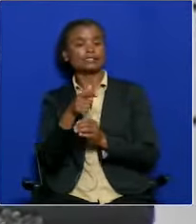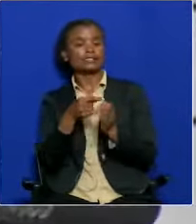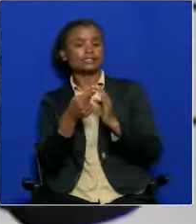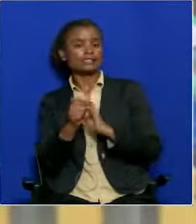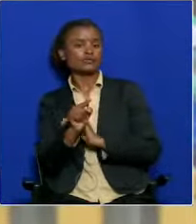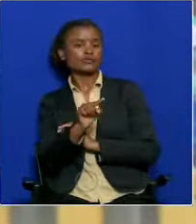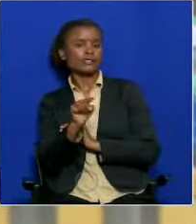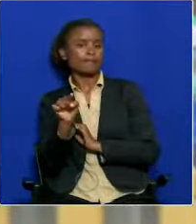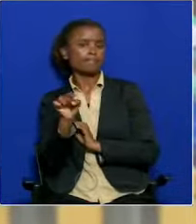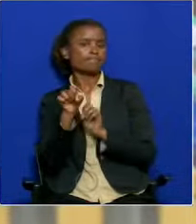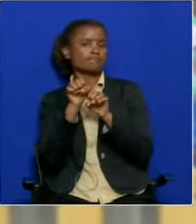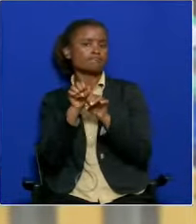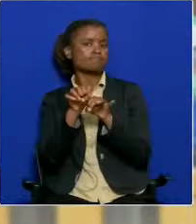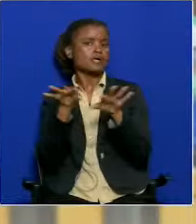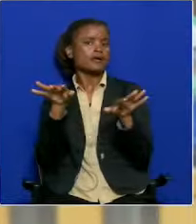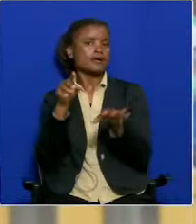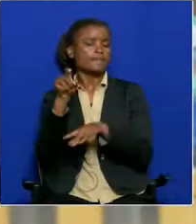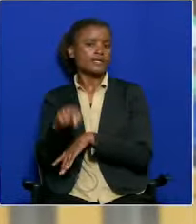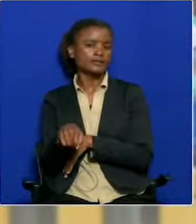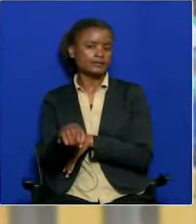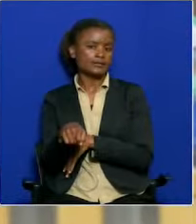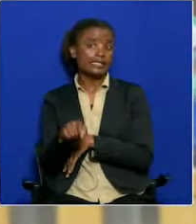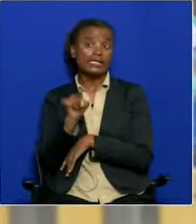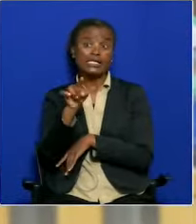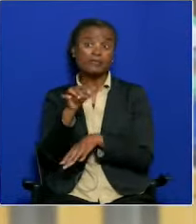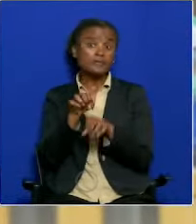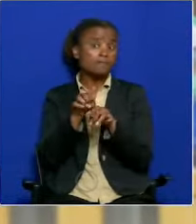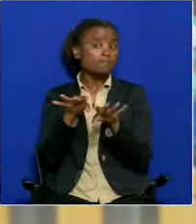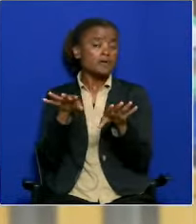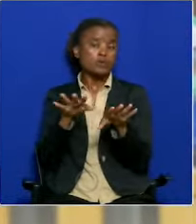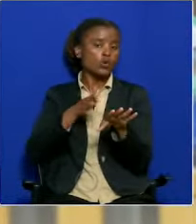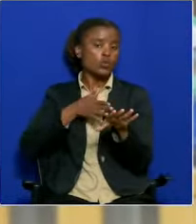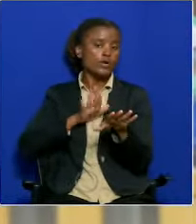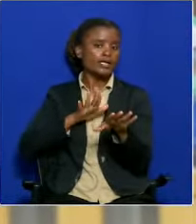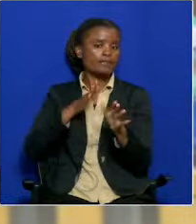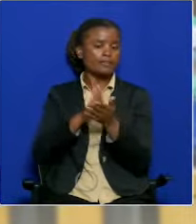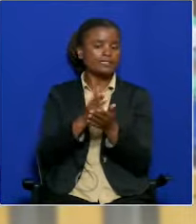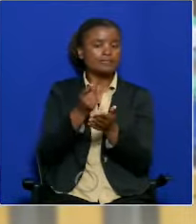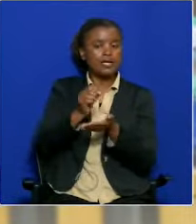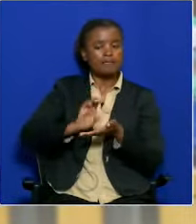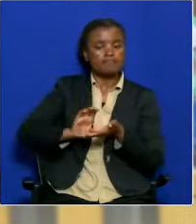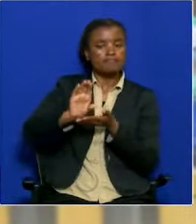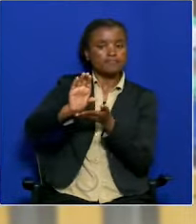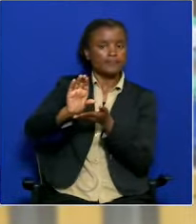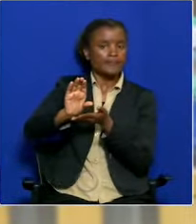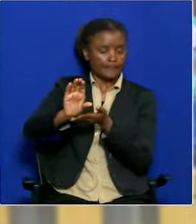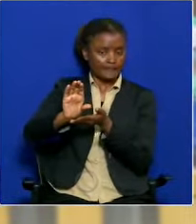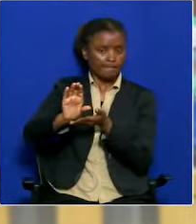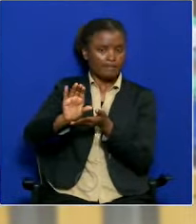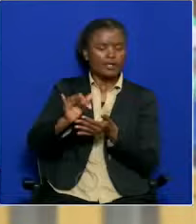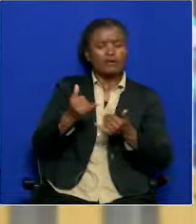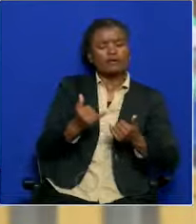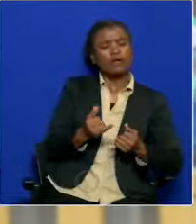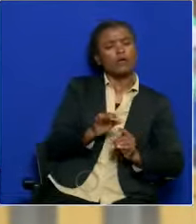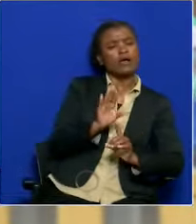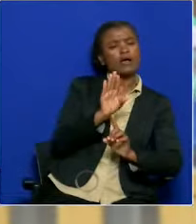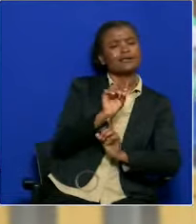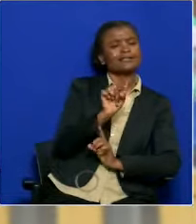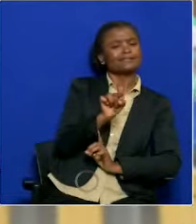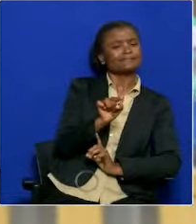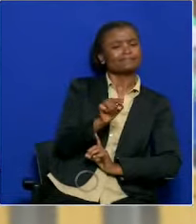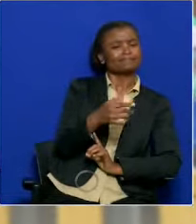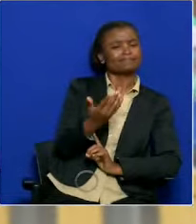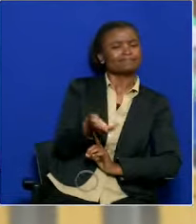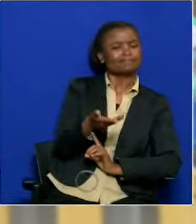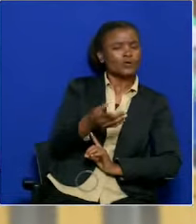publish, he must give him something so that he can also give to Kaula. So I asked him, why is this thing?